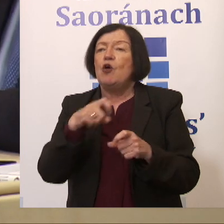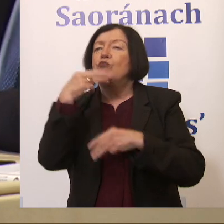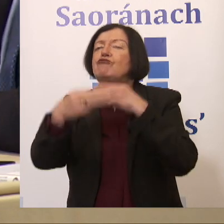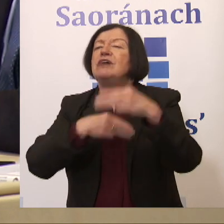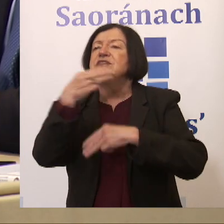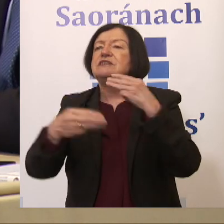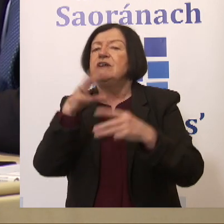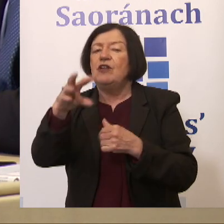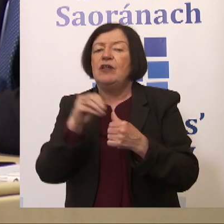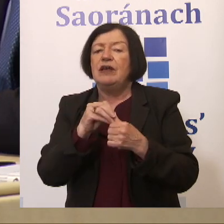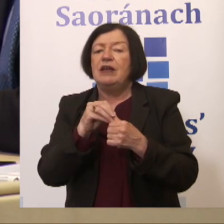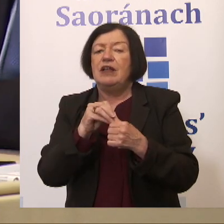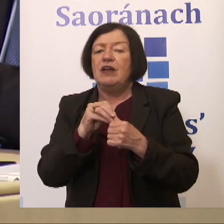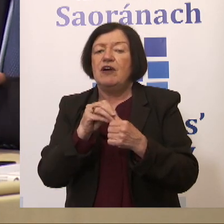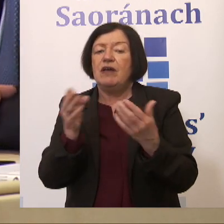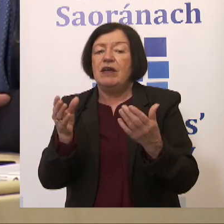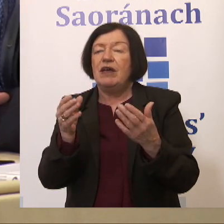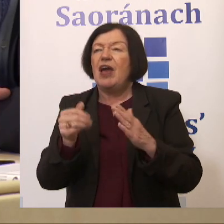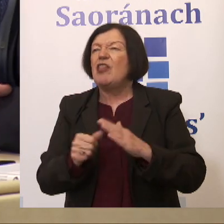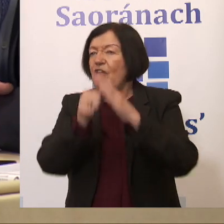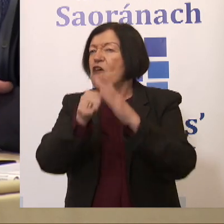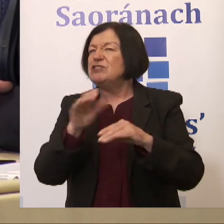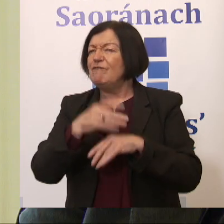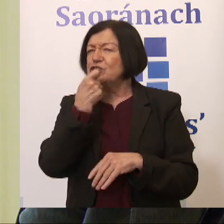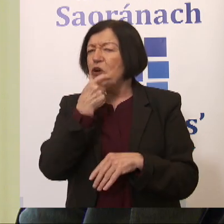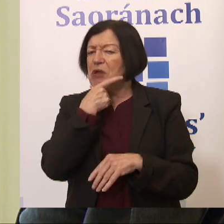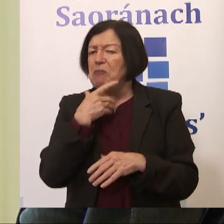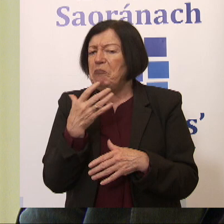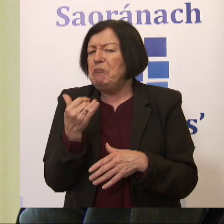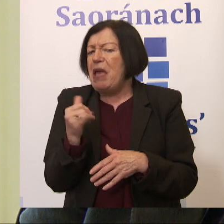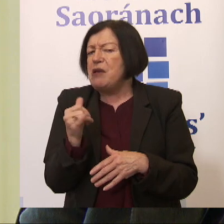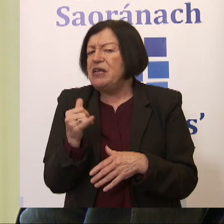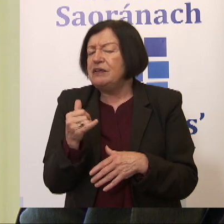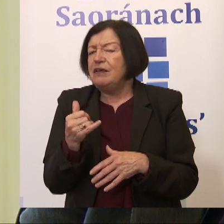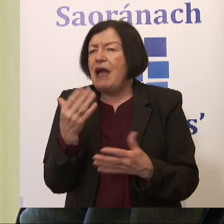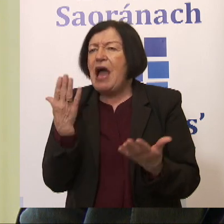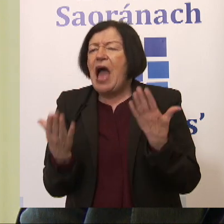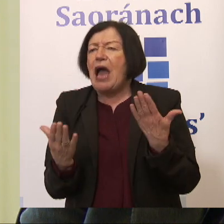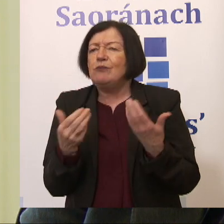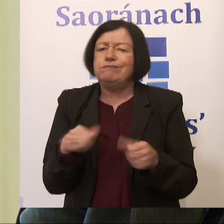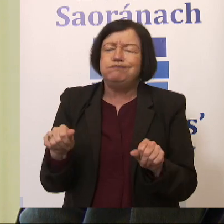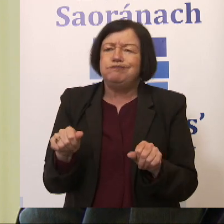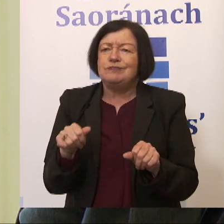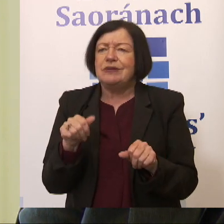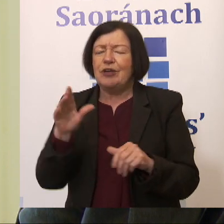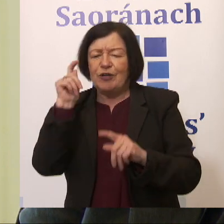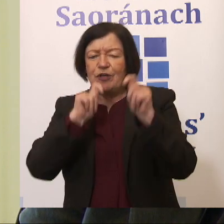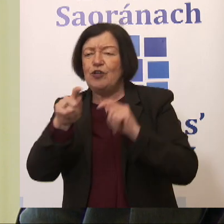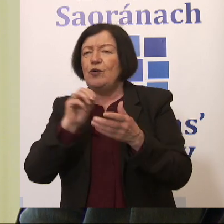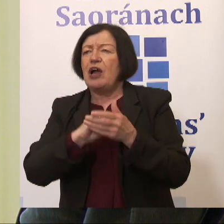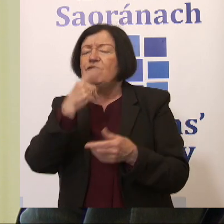specific federal, what do you want to call it, authority for Dublin, maybe. How would that work? Bearing in mind that you